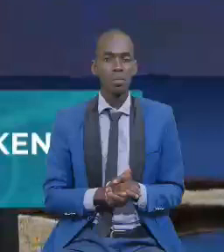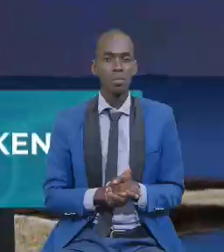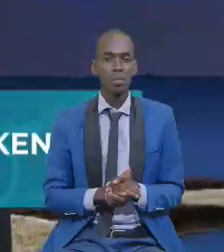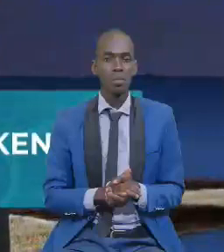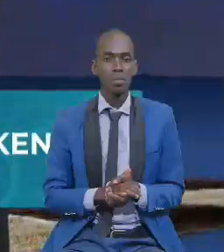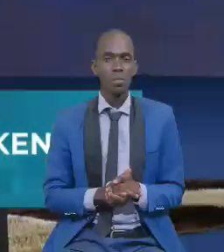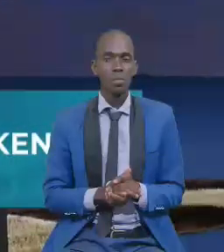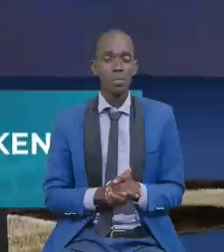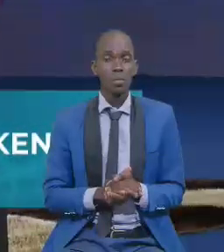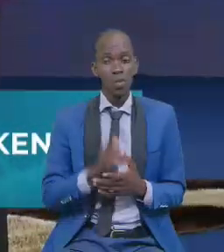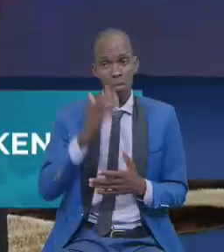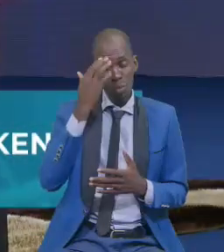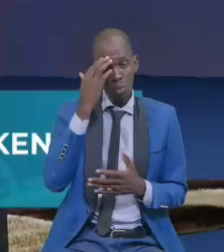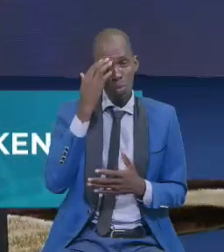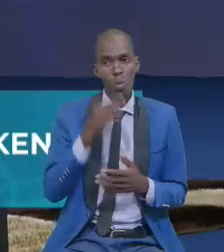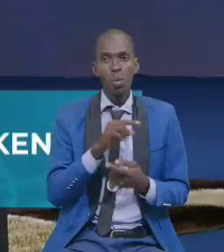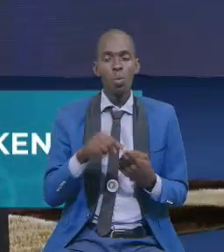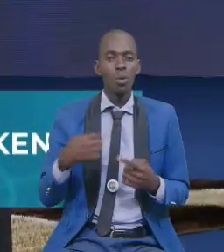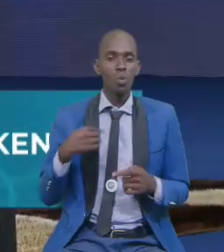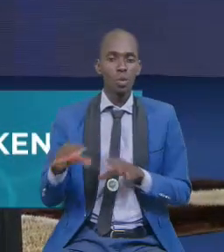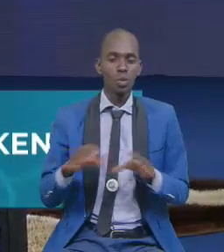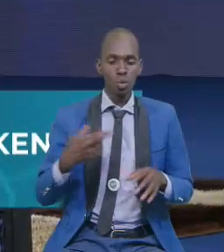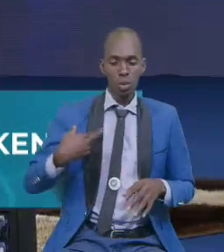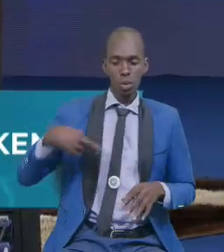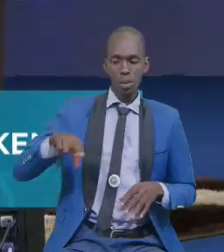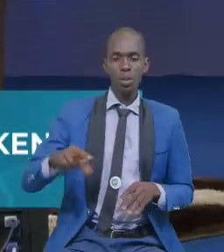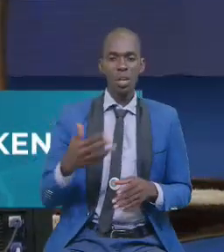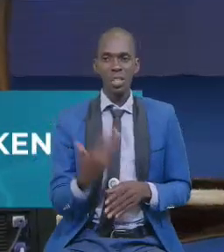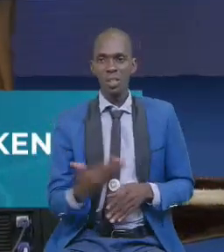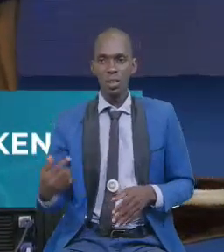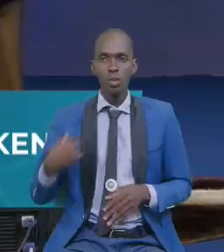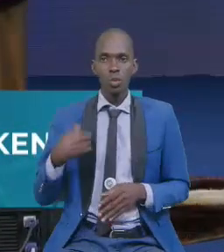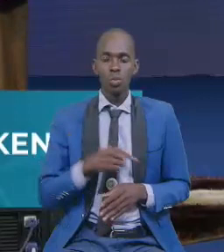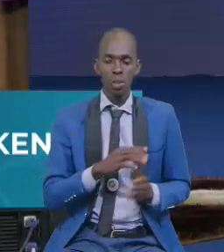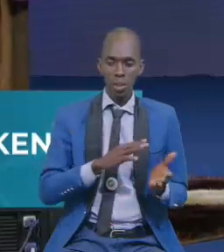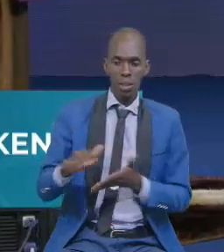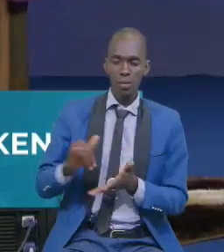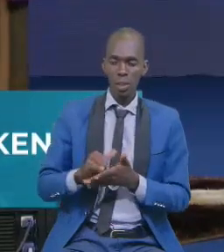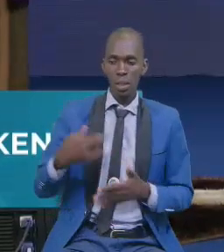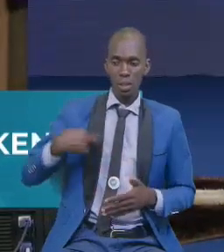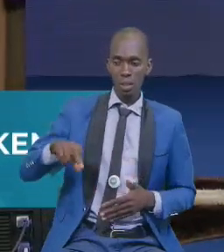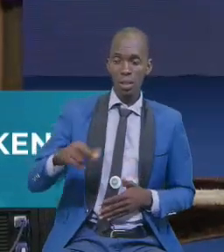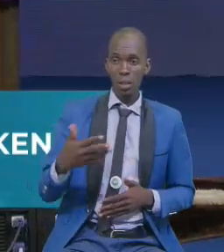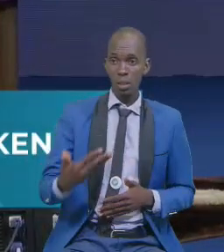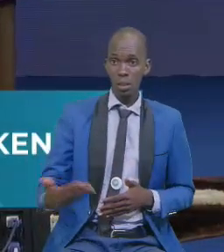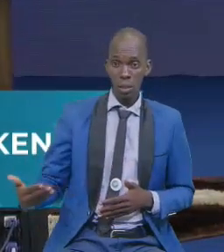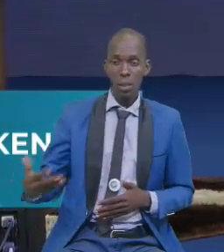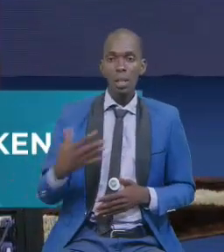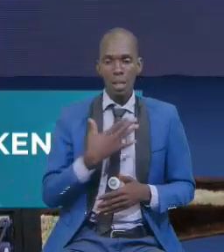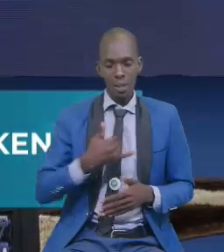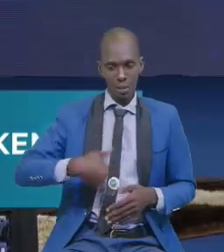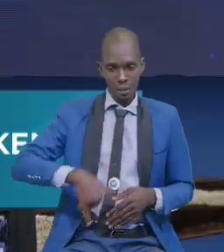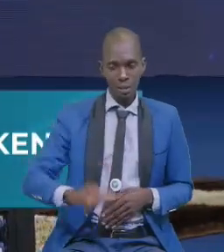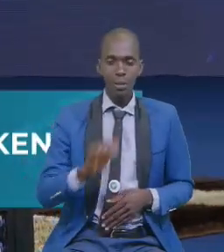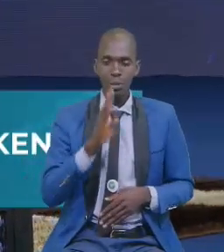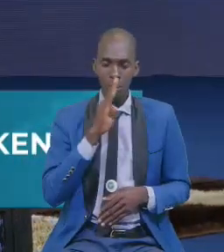You know, when we do religious things, we leave that religious thing and we still sleep in sin like